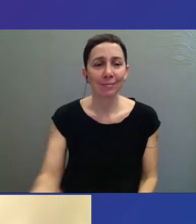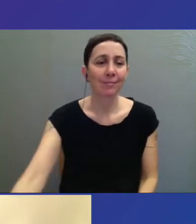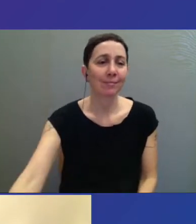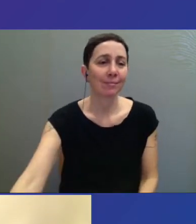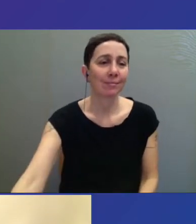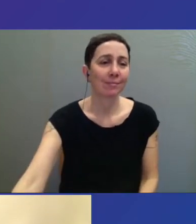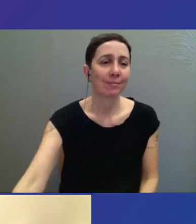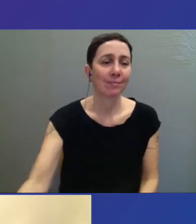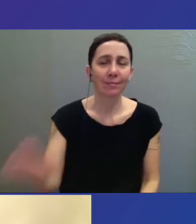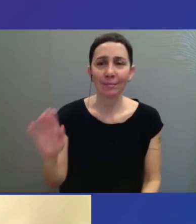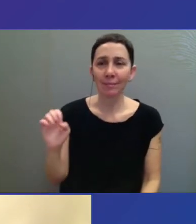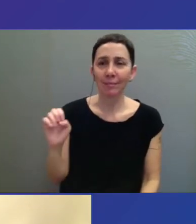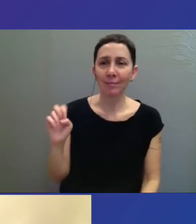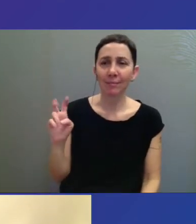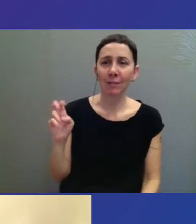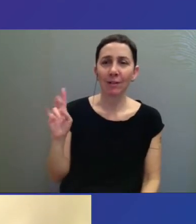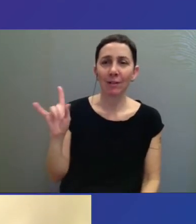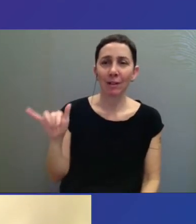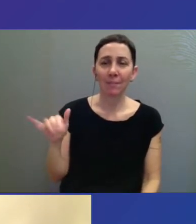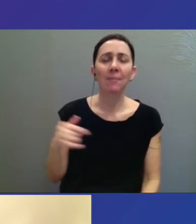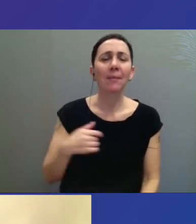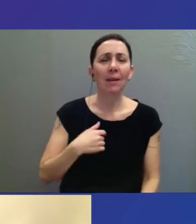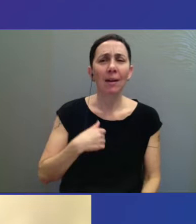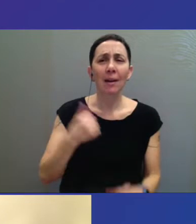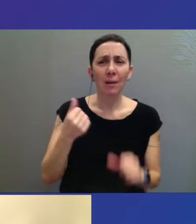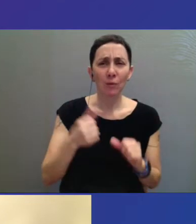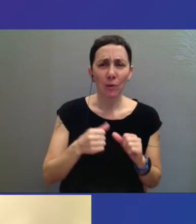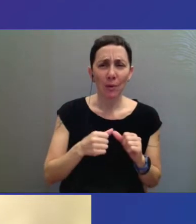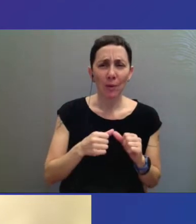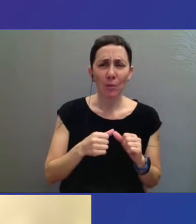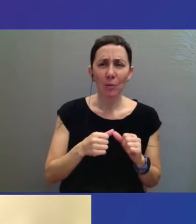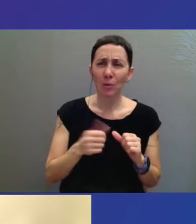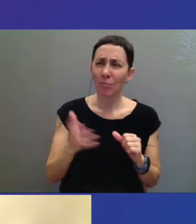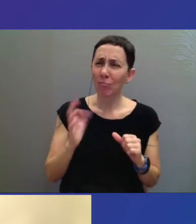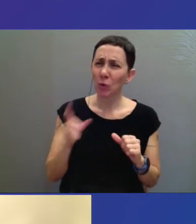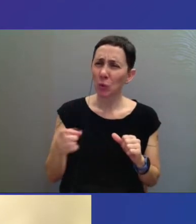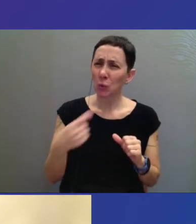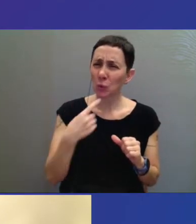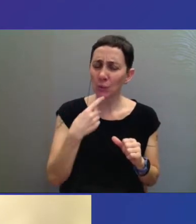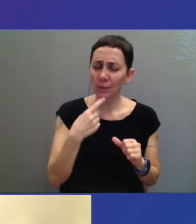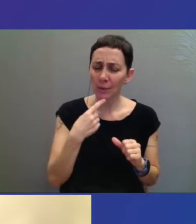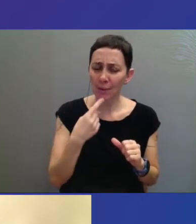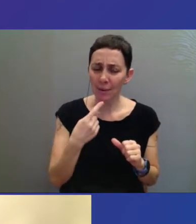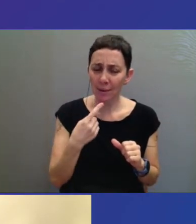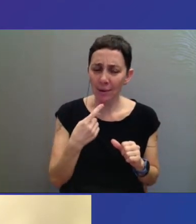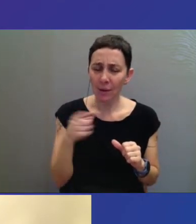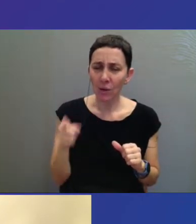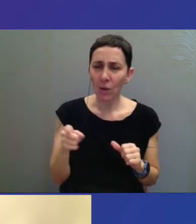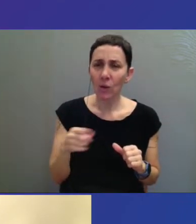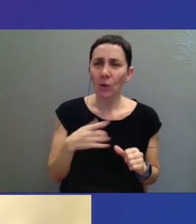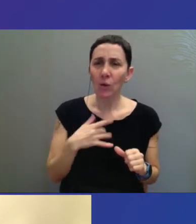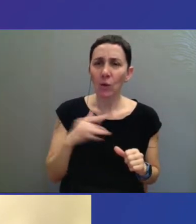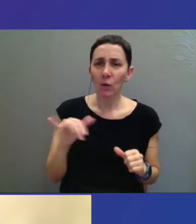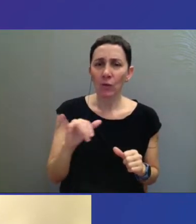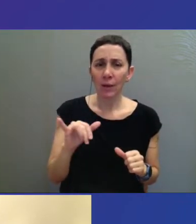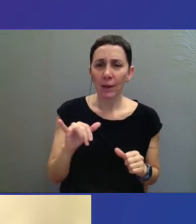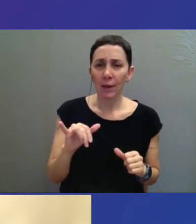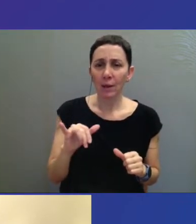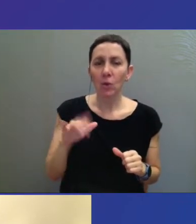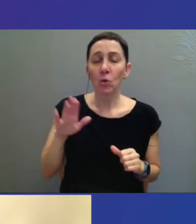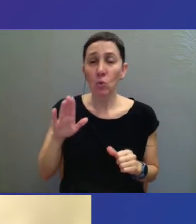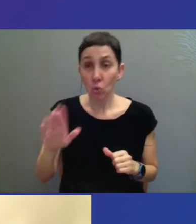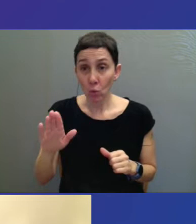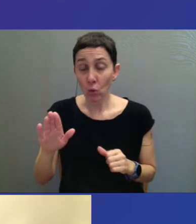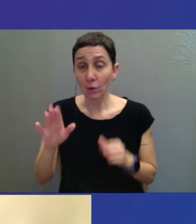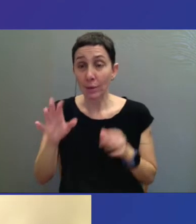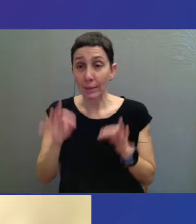I'm remembering too. You mentioned at some point in time how you feel like the choices that you make